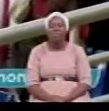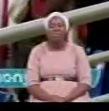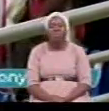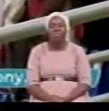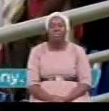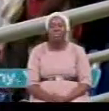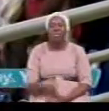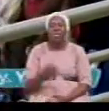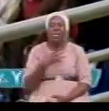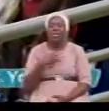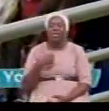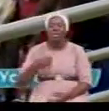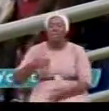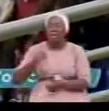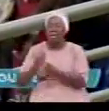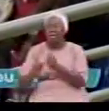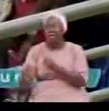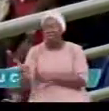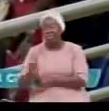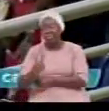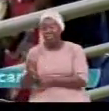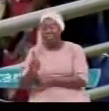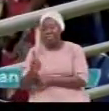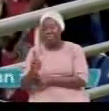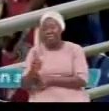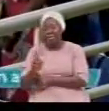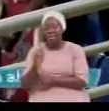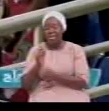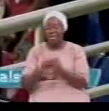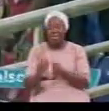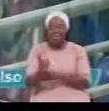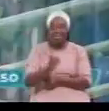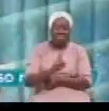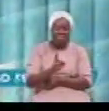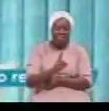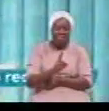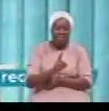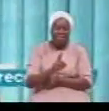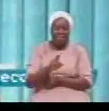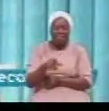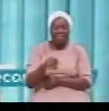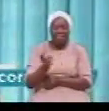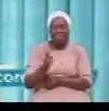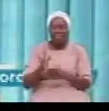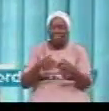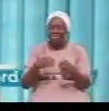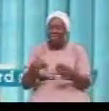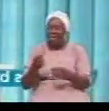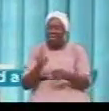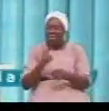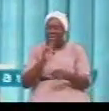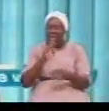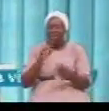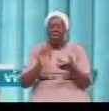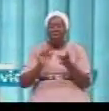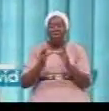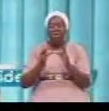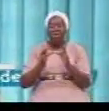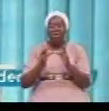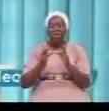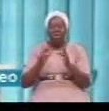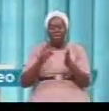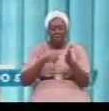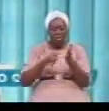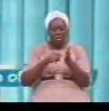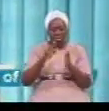And all over, in every location, wherever you are connected to this crusade, check yourself, it